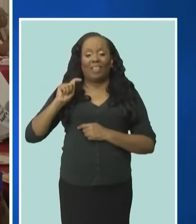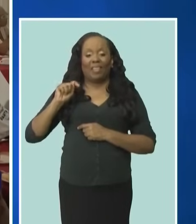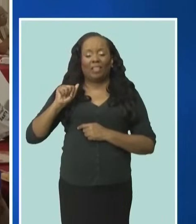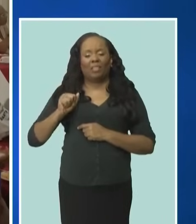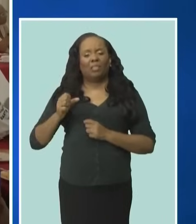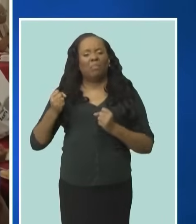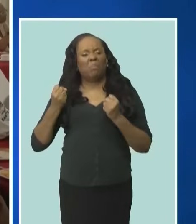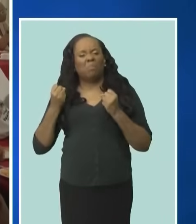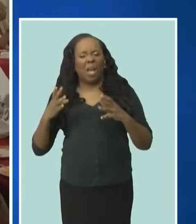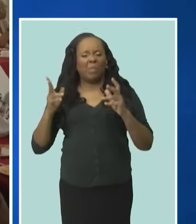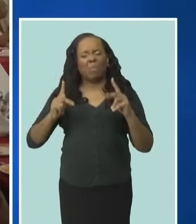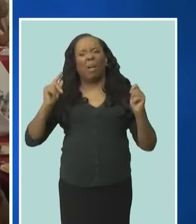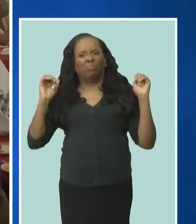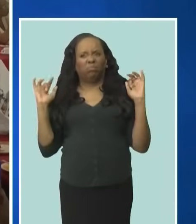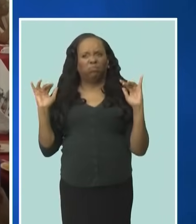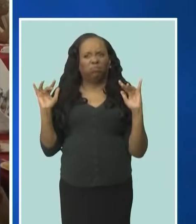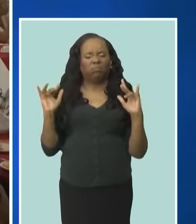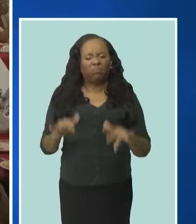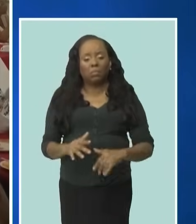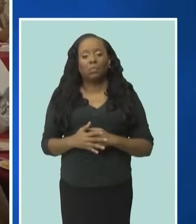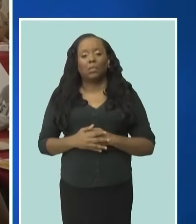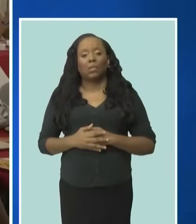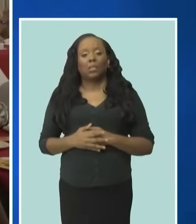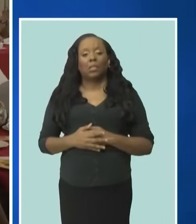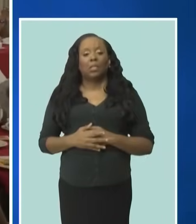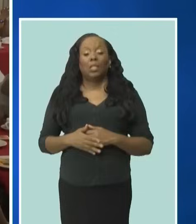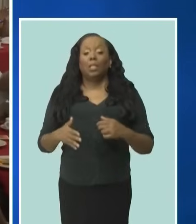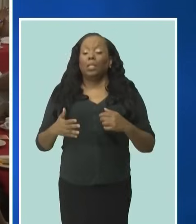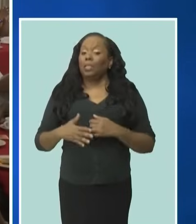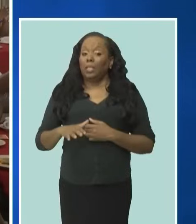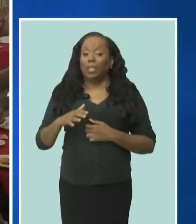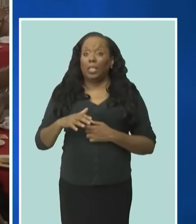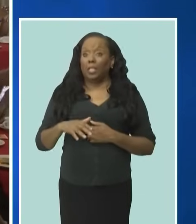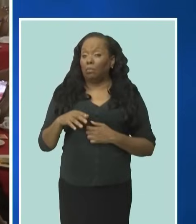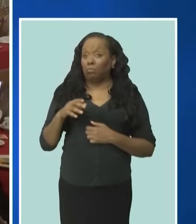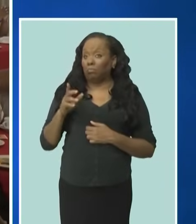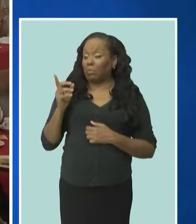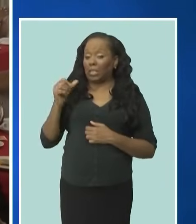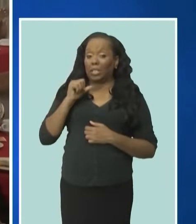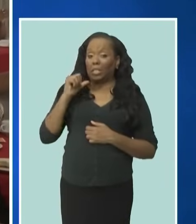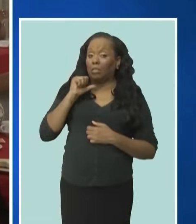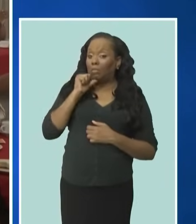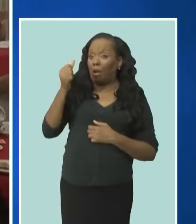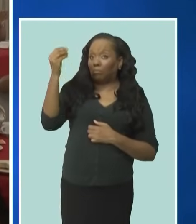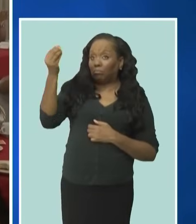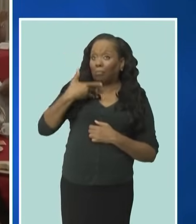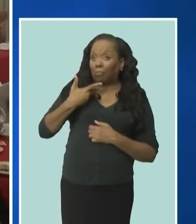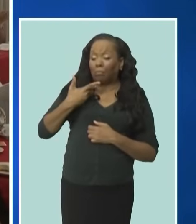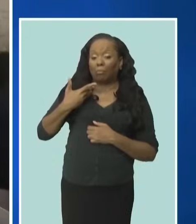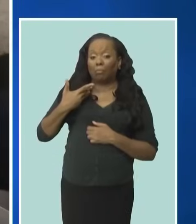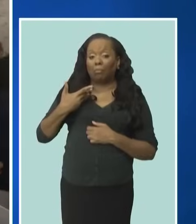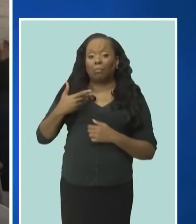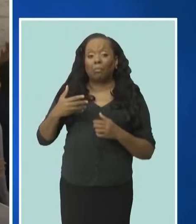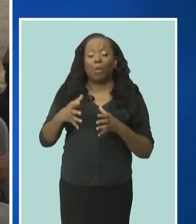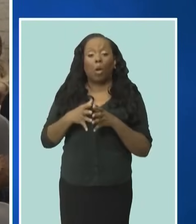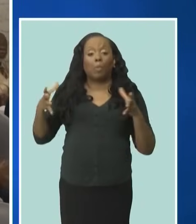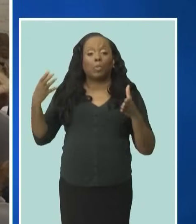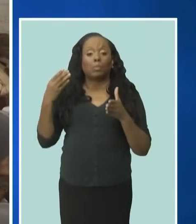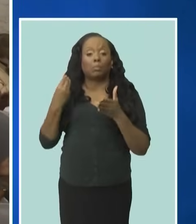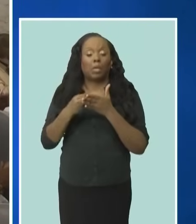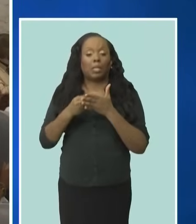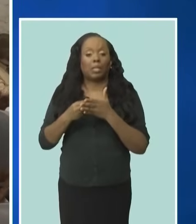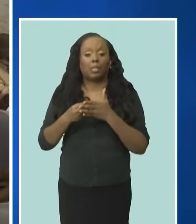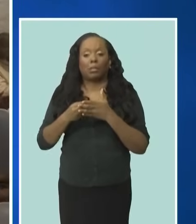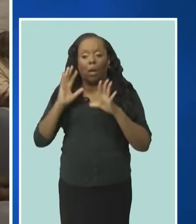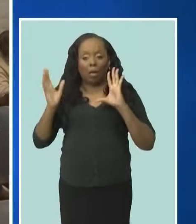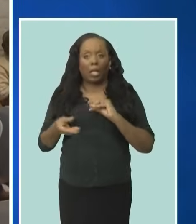visitors to the island shores. While not giving a price tag on what it will cost Barbados to host Carifesta for a third time, Ms. Roberts